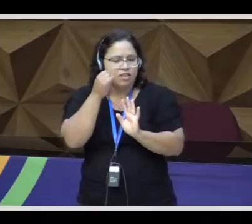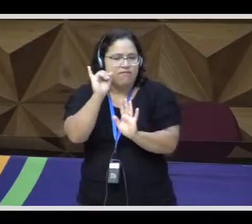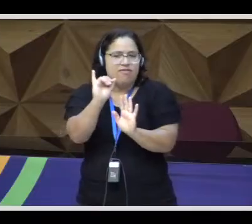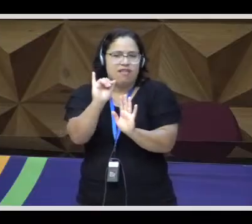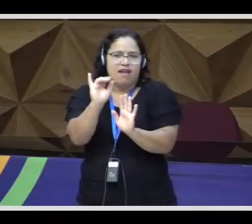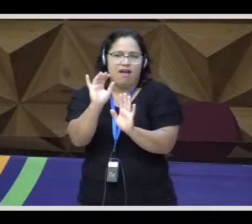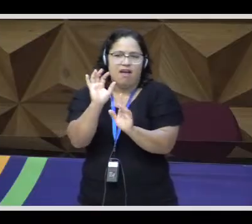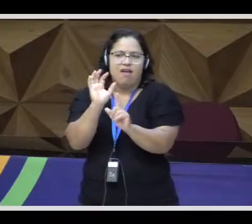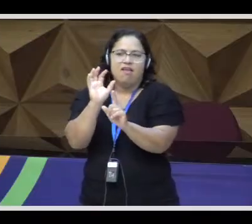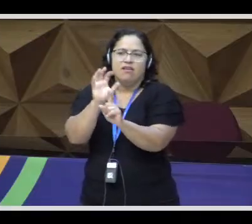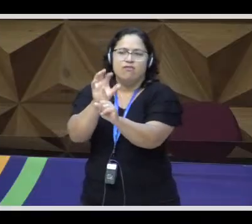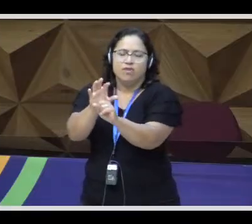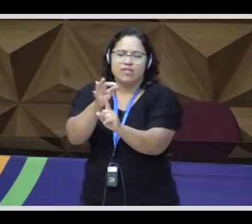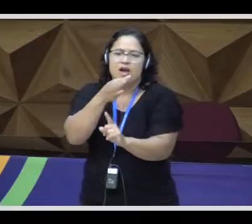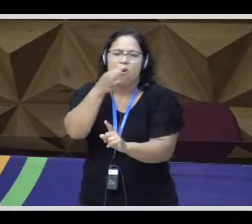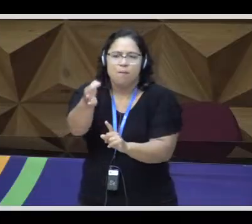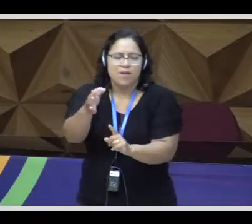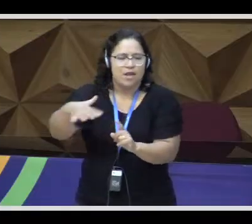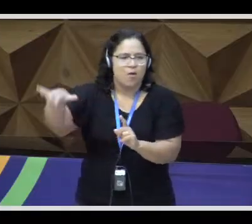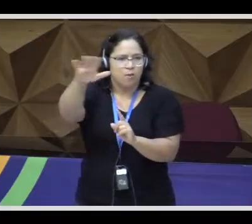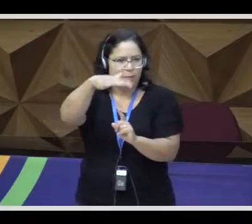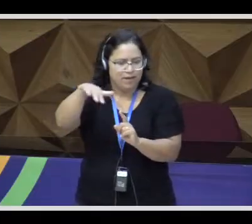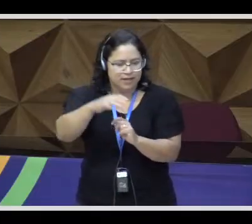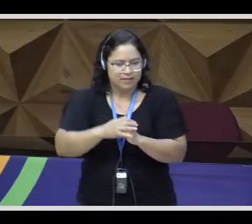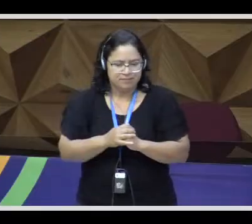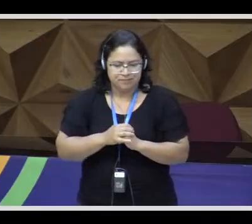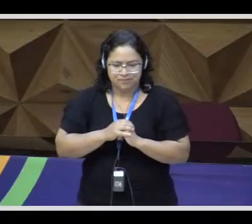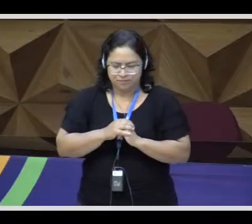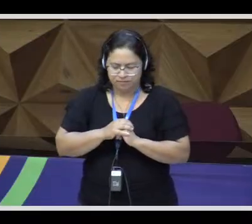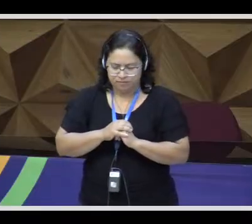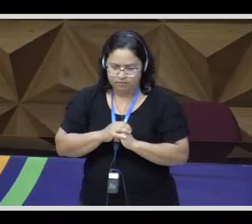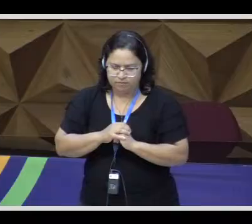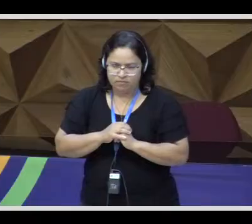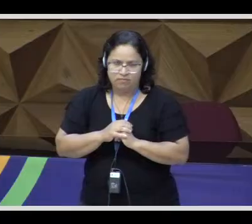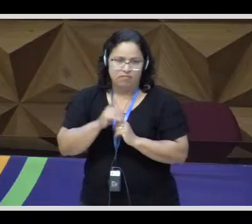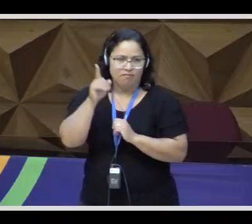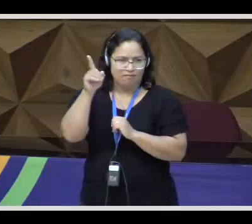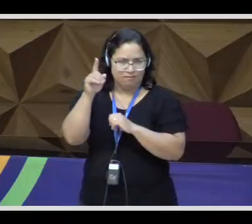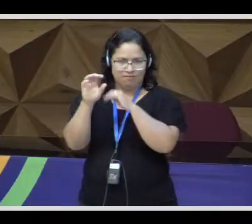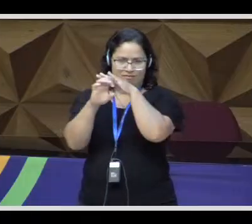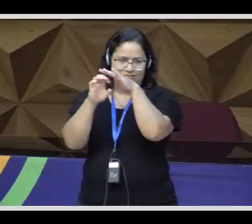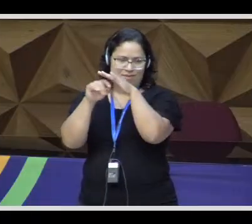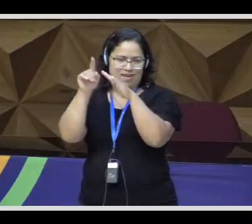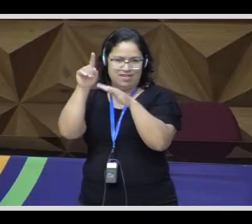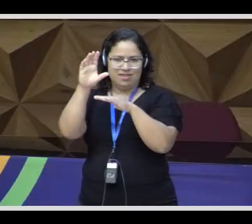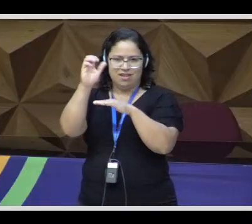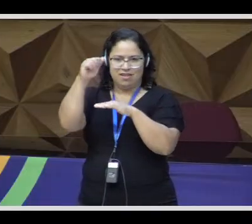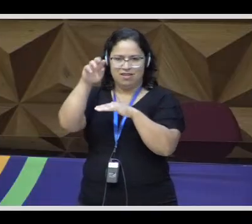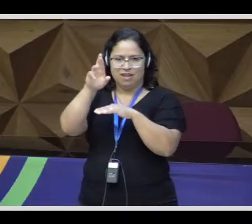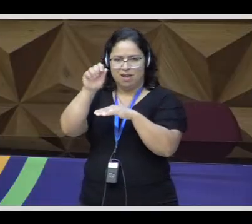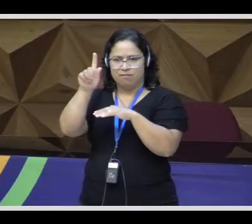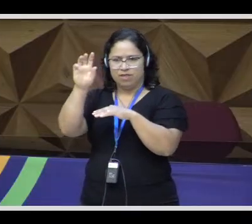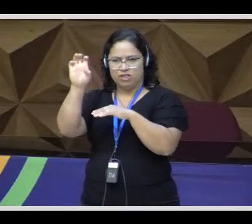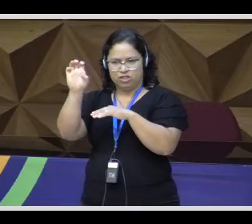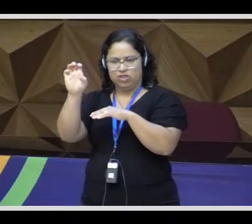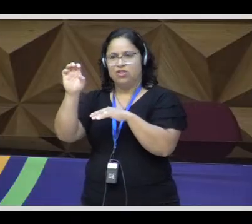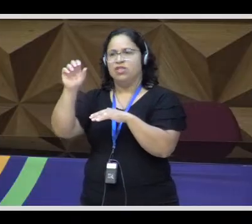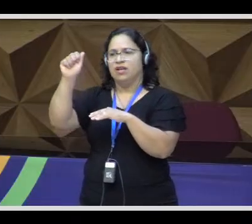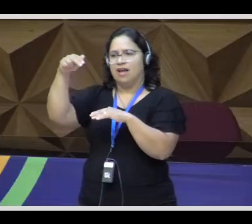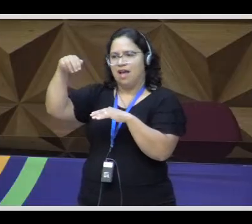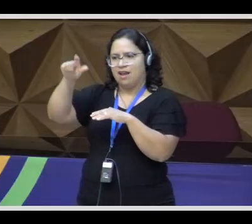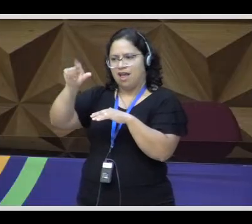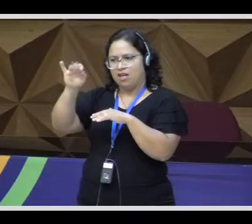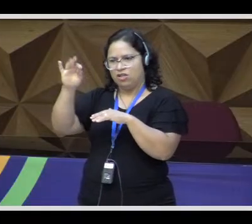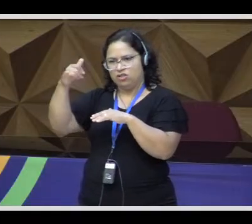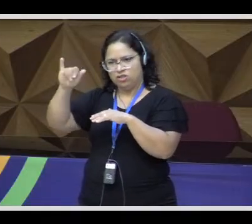Analytica is, in our word, a reference. You might like what they do, you might don't like, but they are a